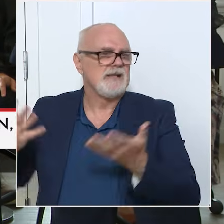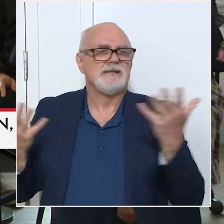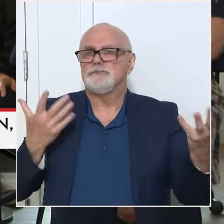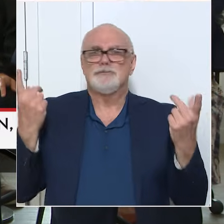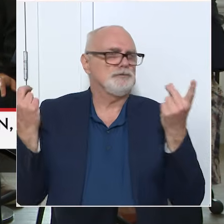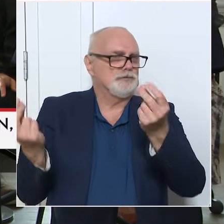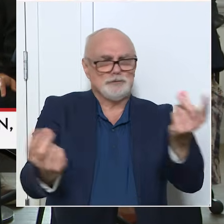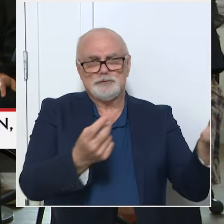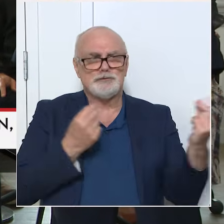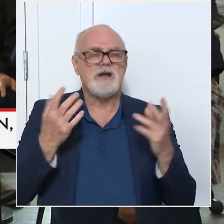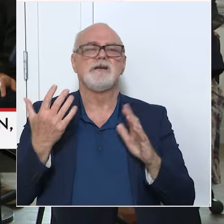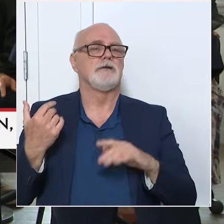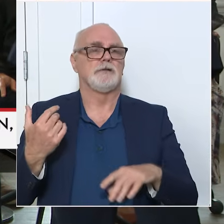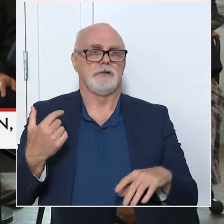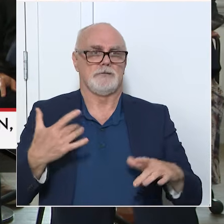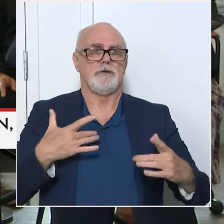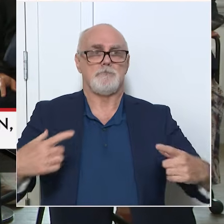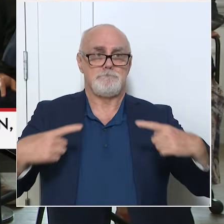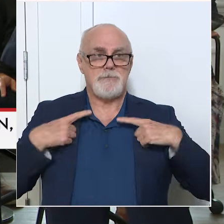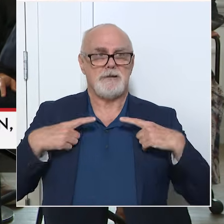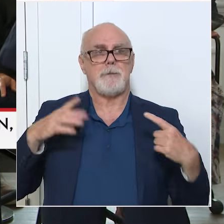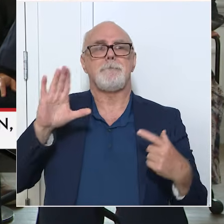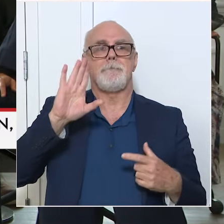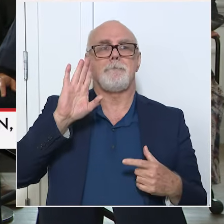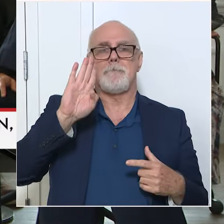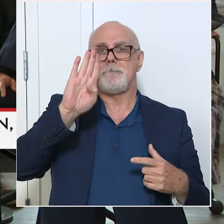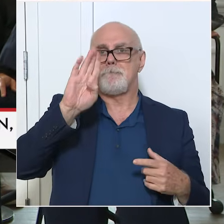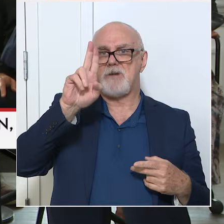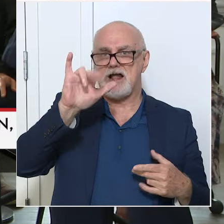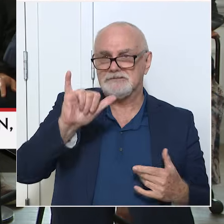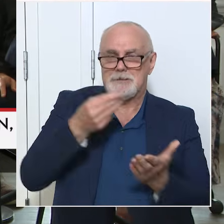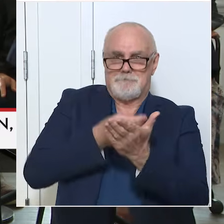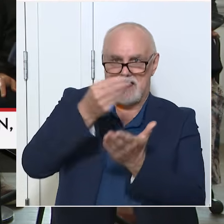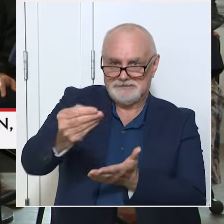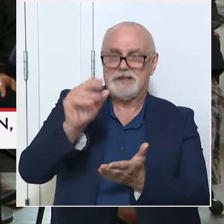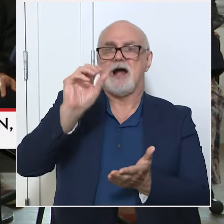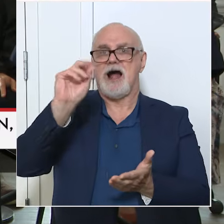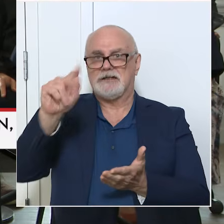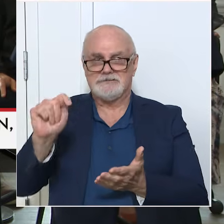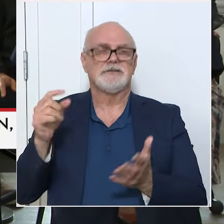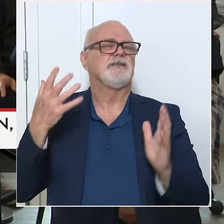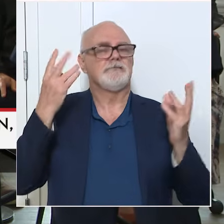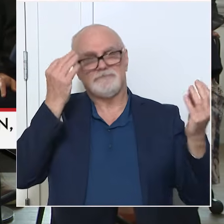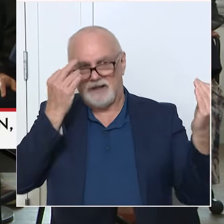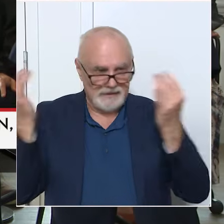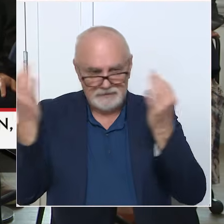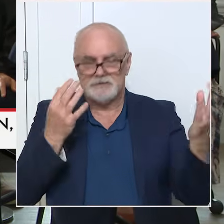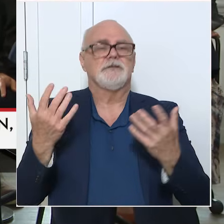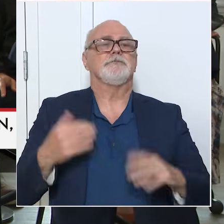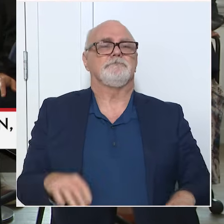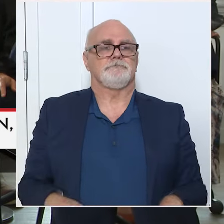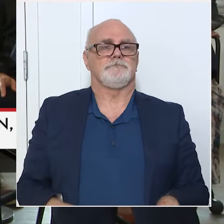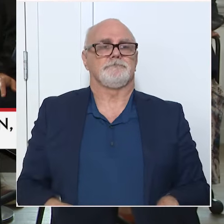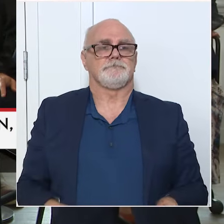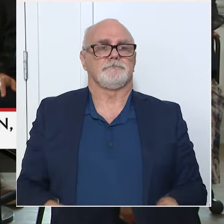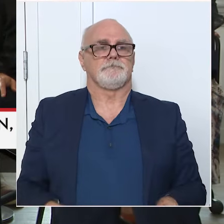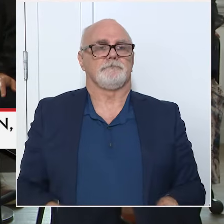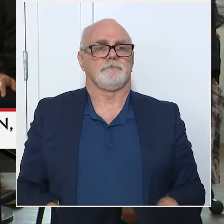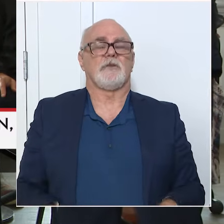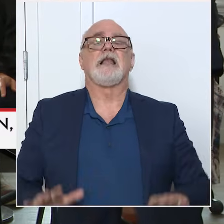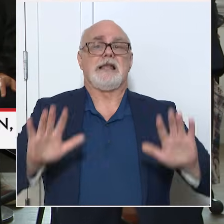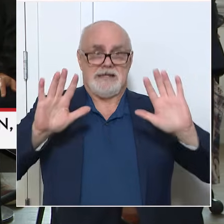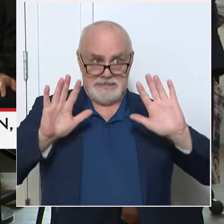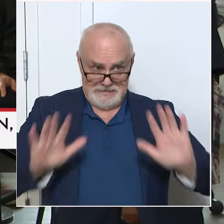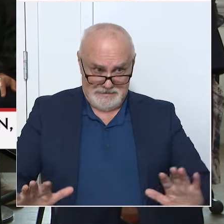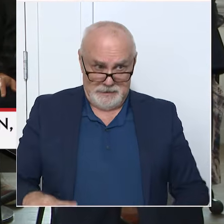buyout period, putting pressures on DC's unemployment. Well, the Doge buyouts that